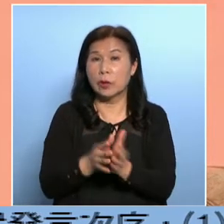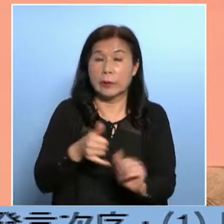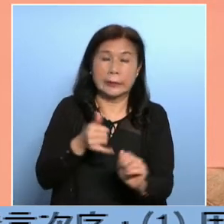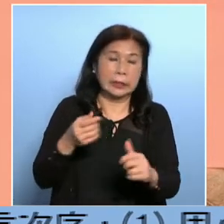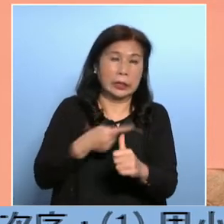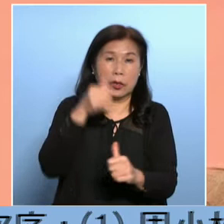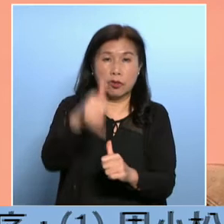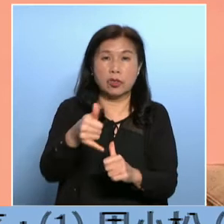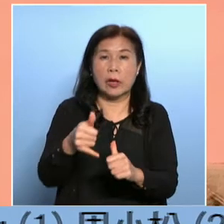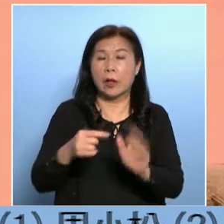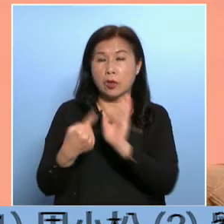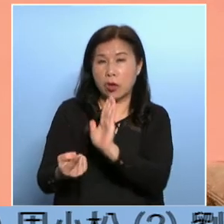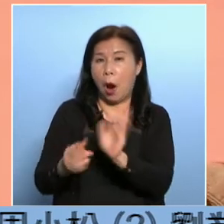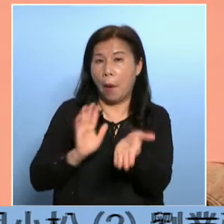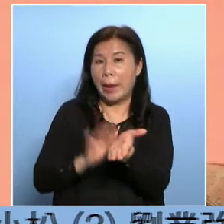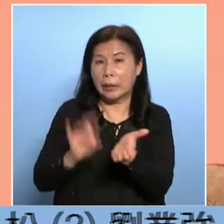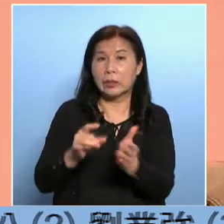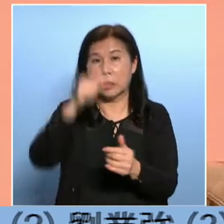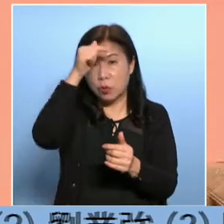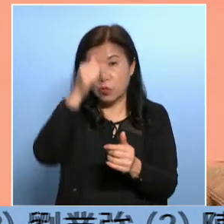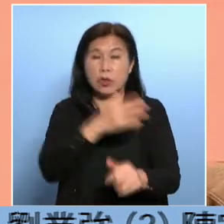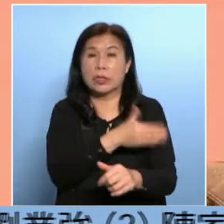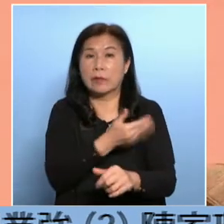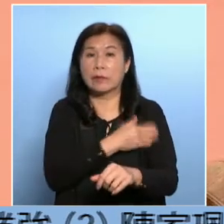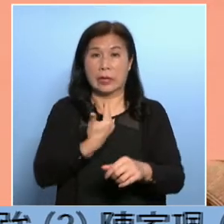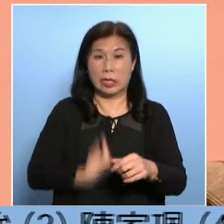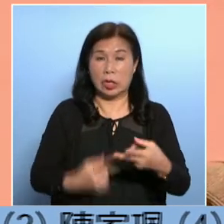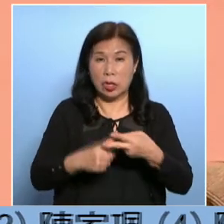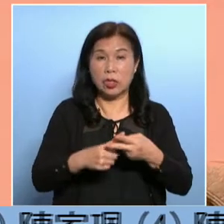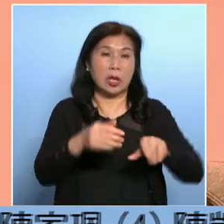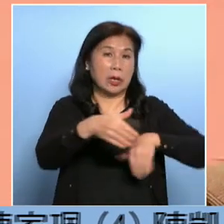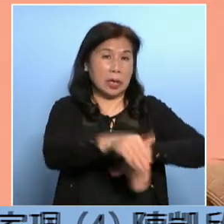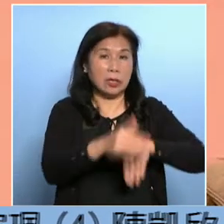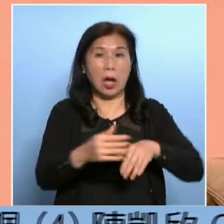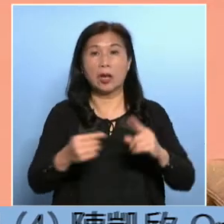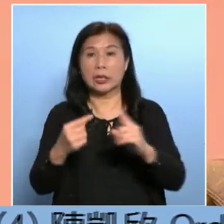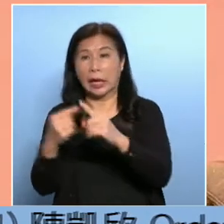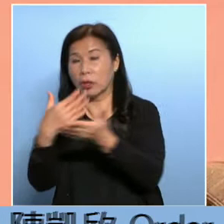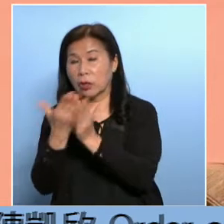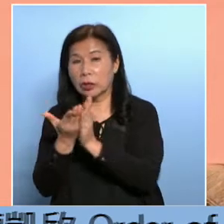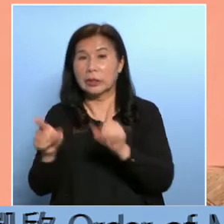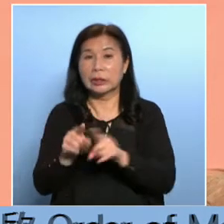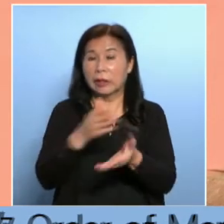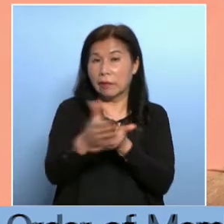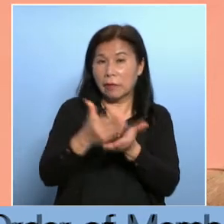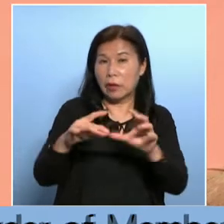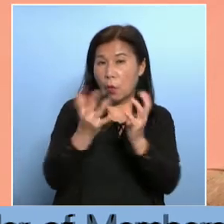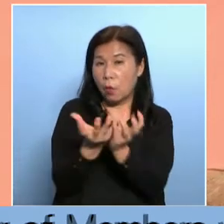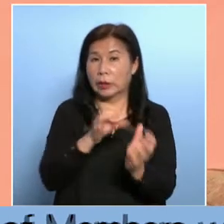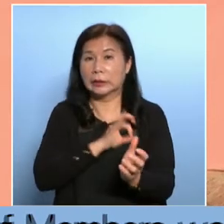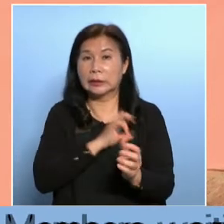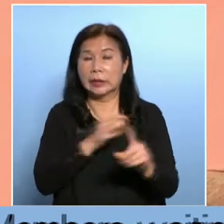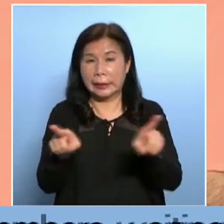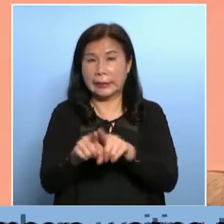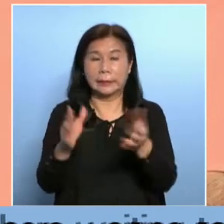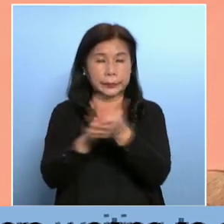opportunity to express gratitude to the frontline express workers, volunteers, and disciplinary forces, and